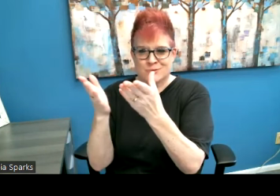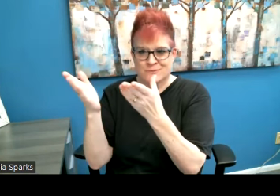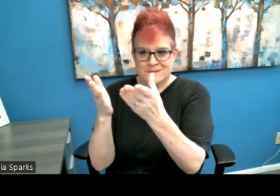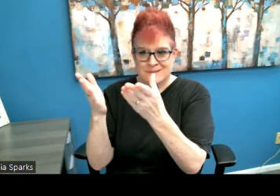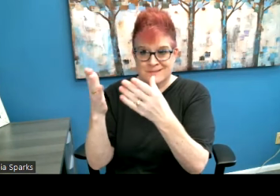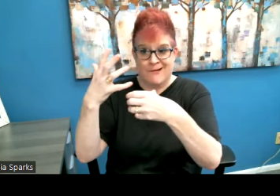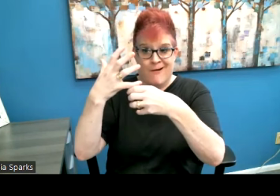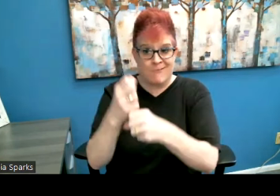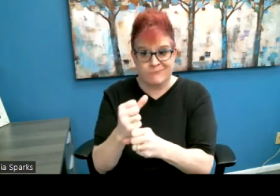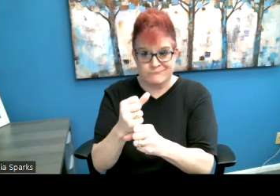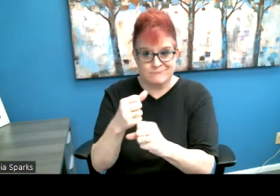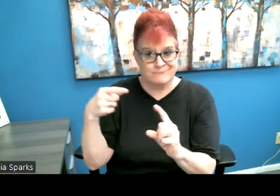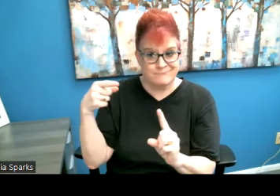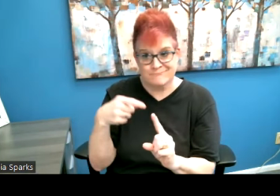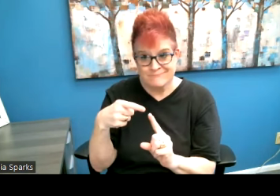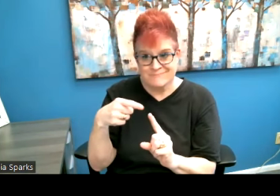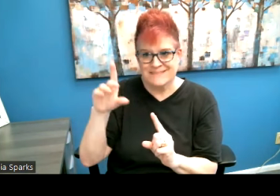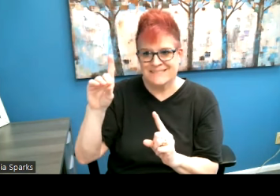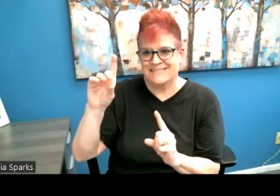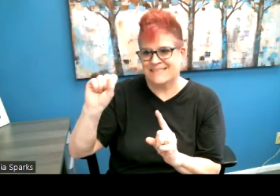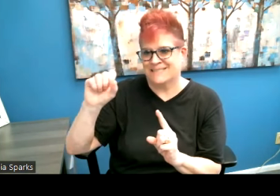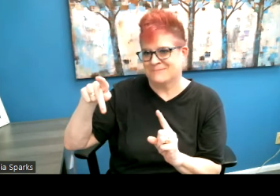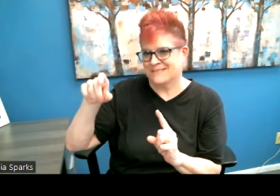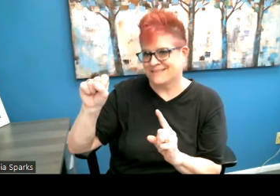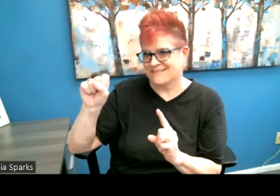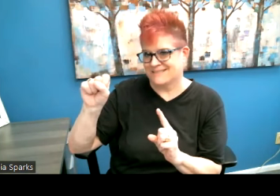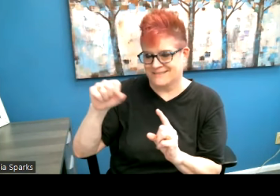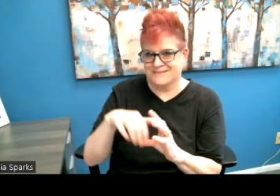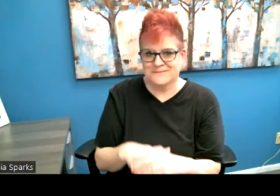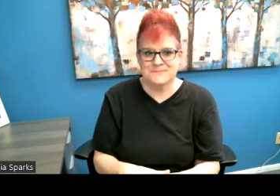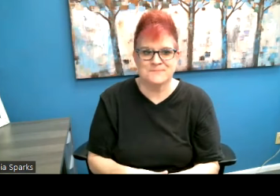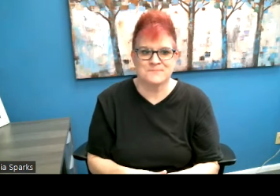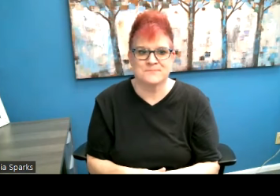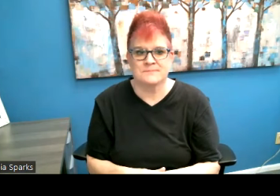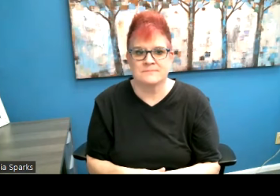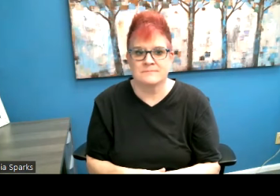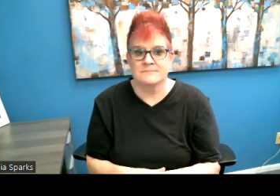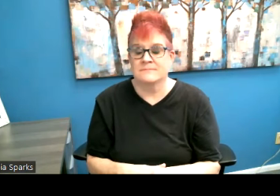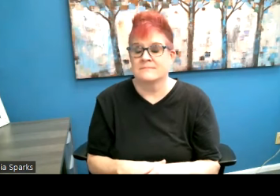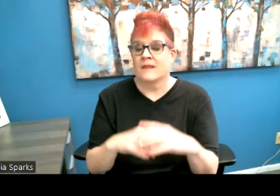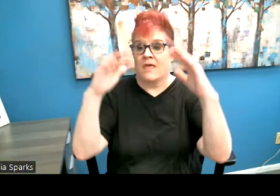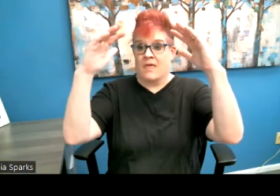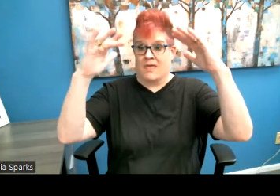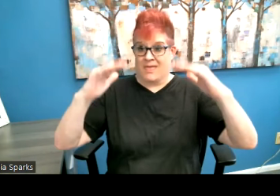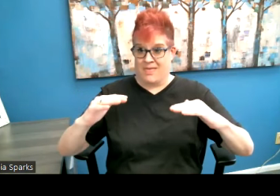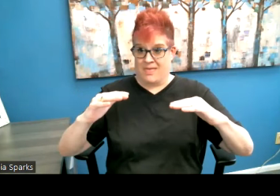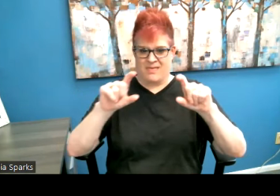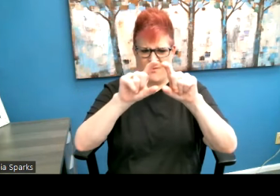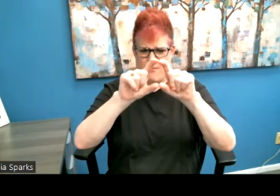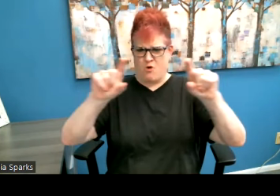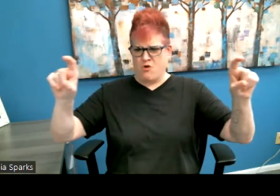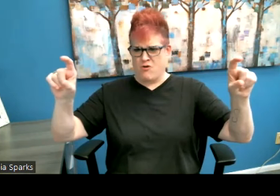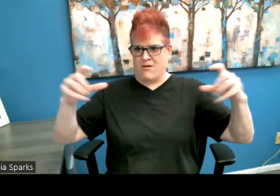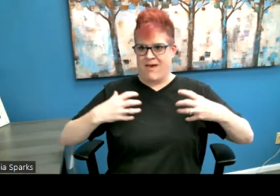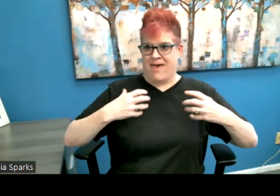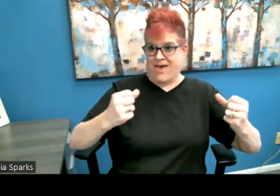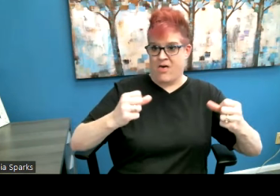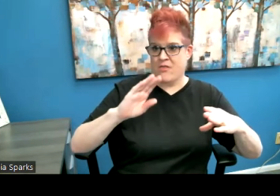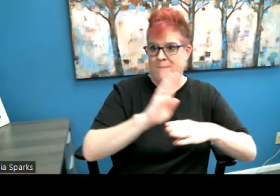Services, or as we know it, DSPS. You scroll down here to Health,